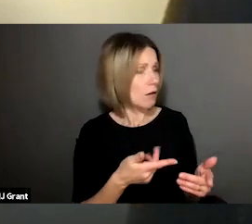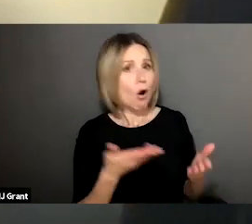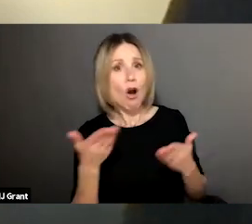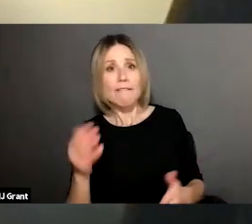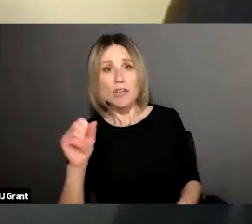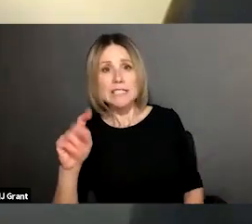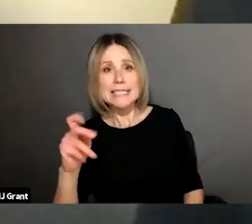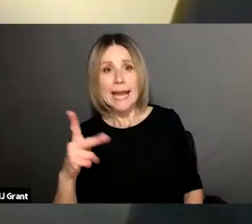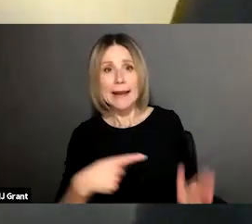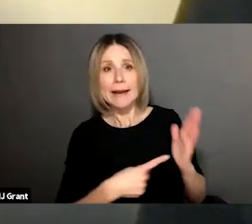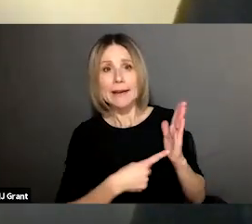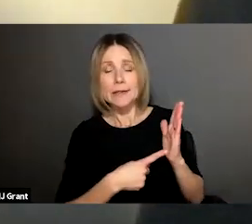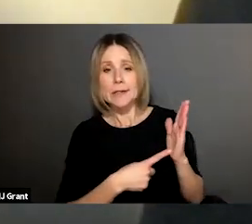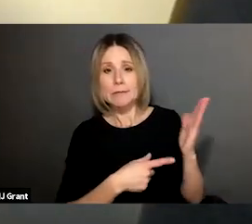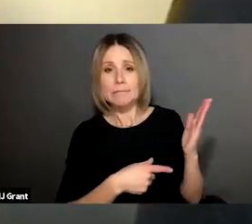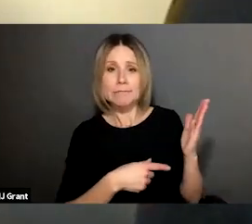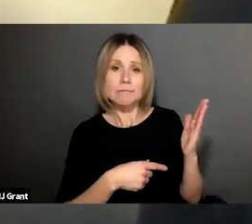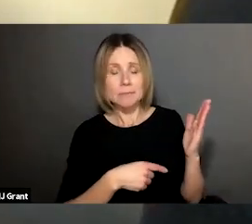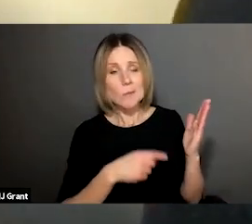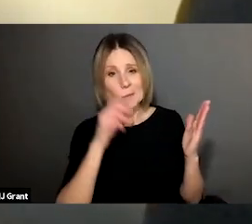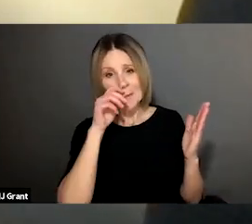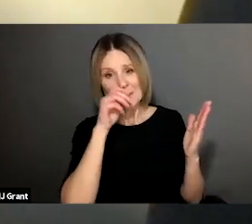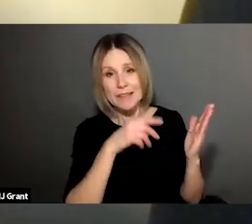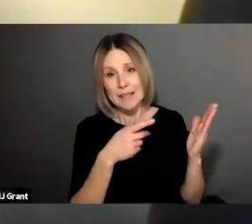They want to use that food cost to make some money.